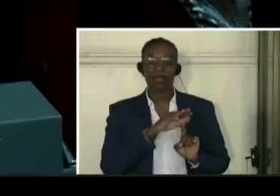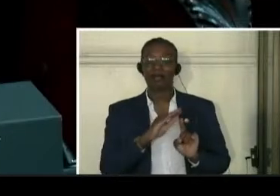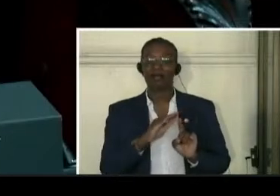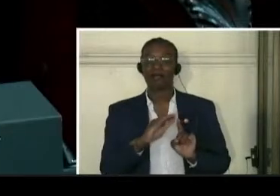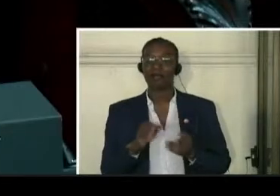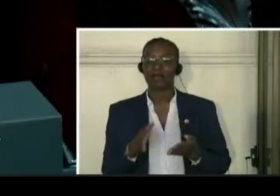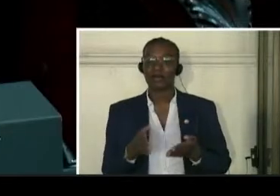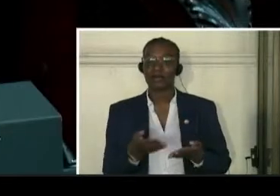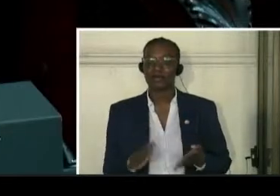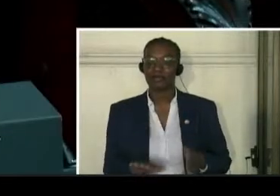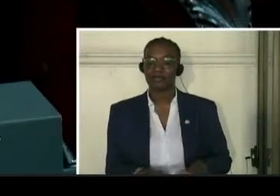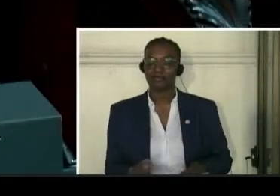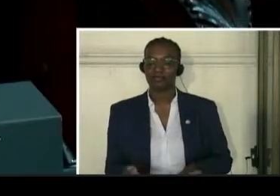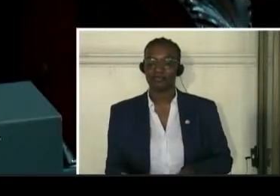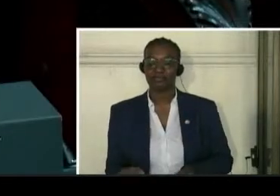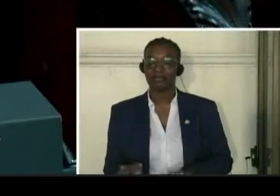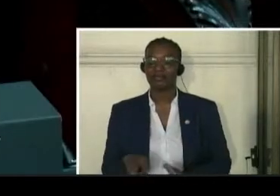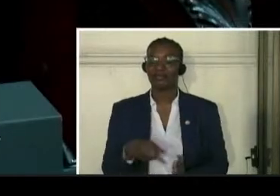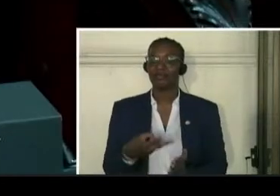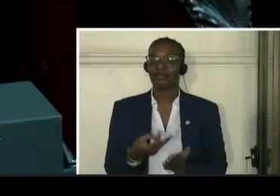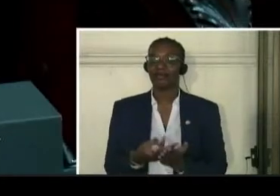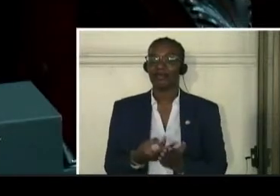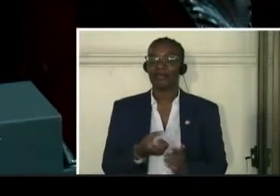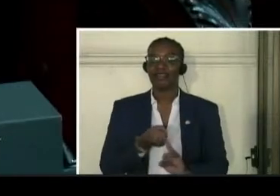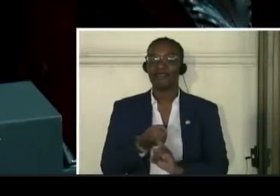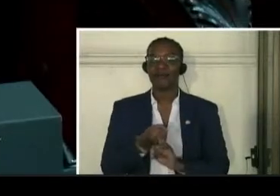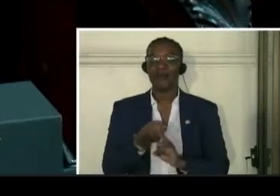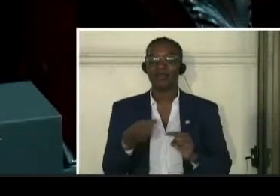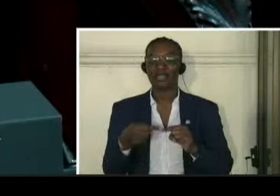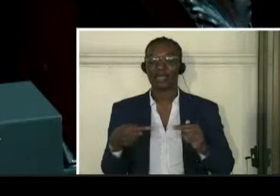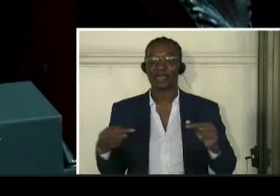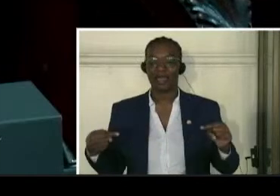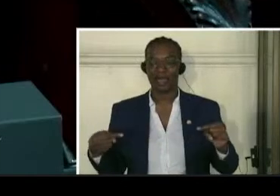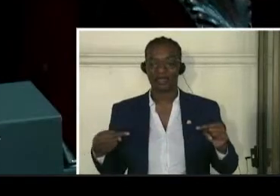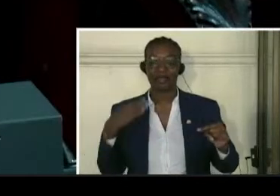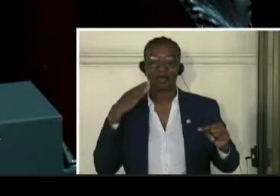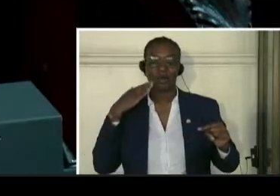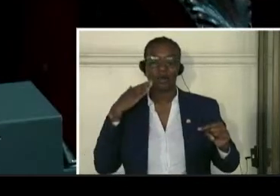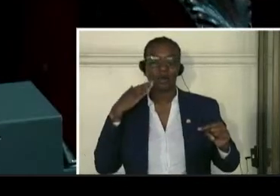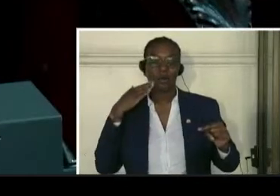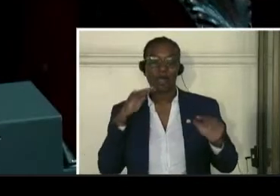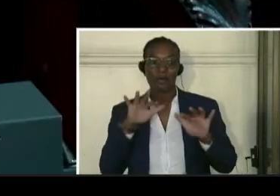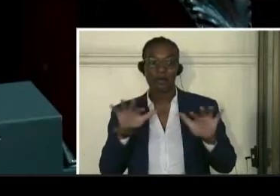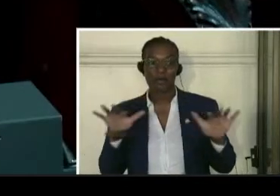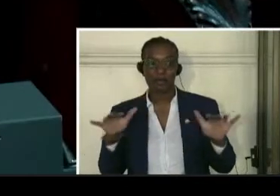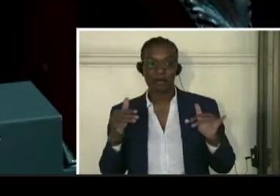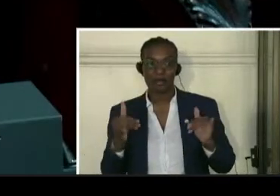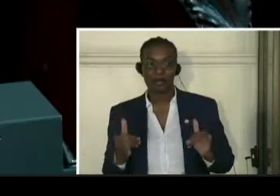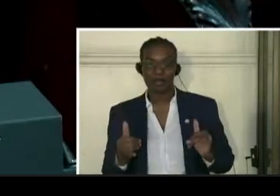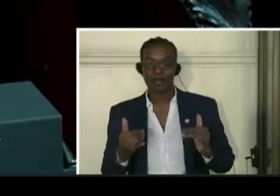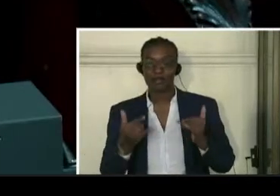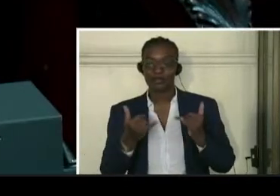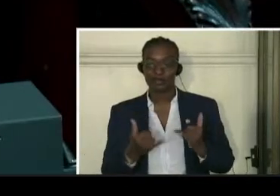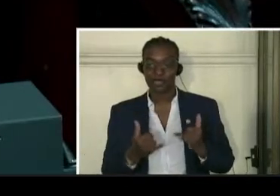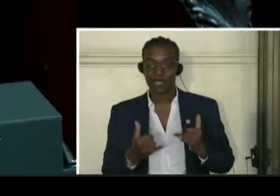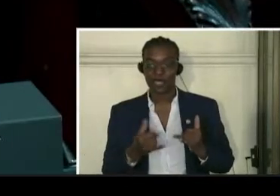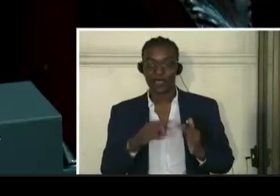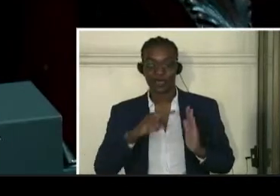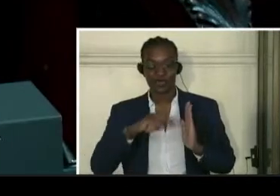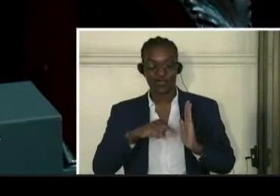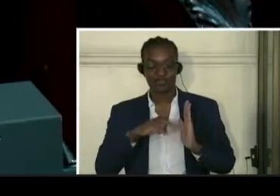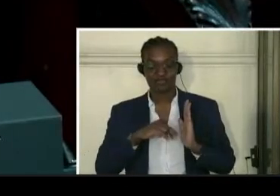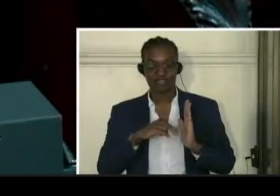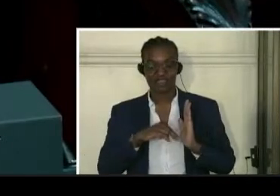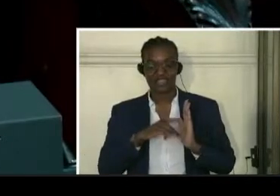You know, he fought against the white dominant. Today you are reading